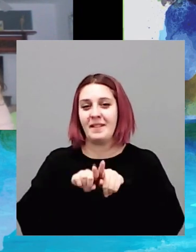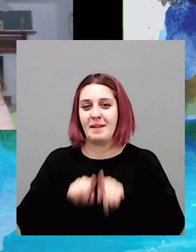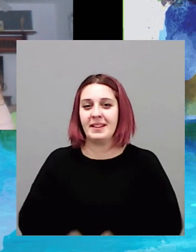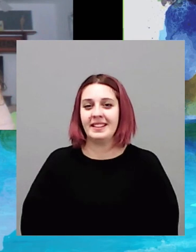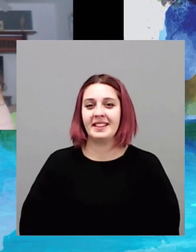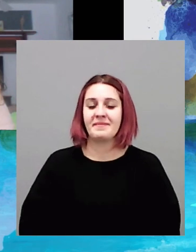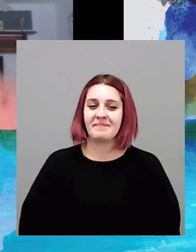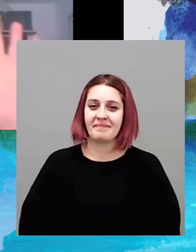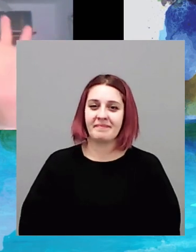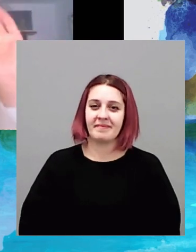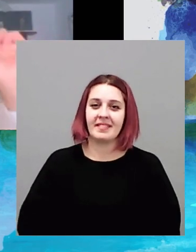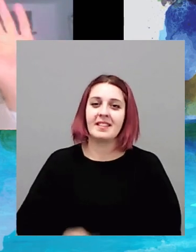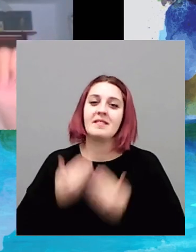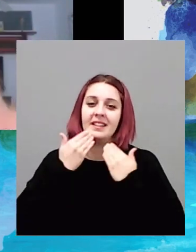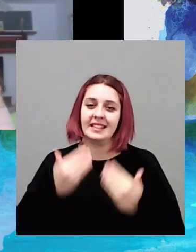Thank you. Muchas gracias.